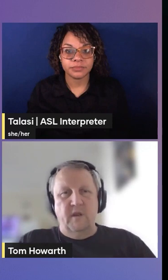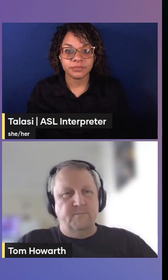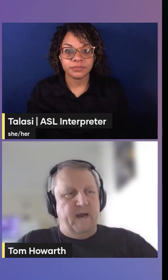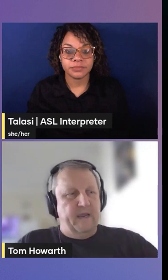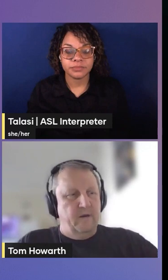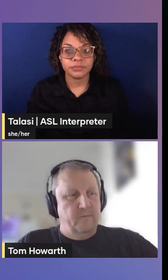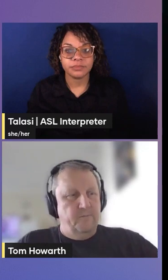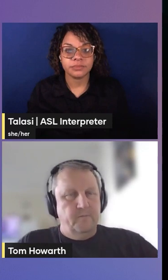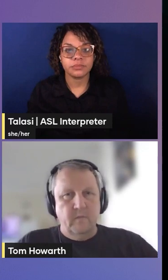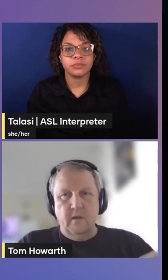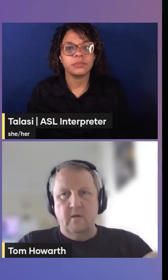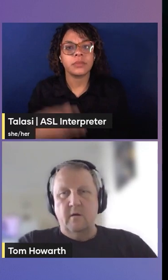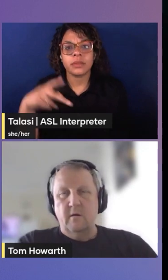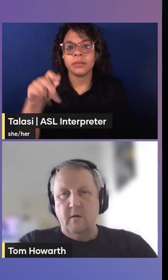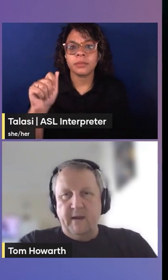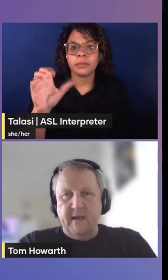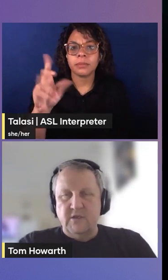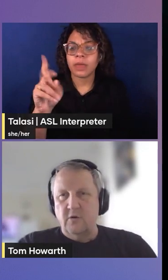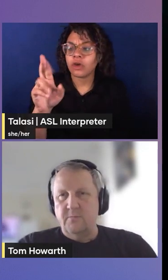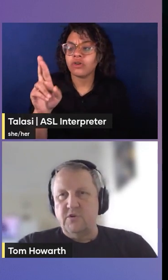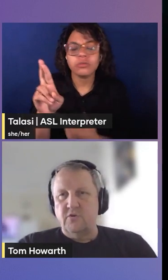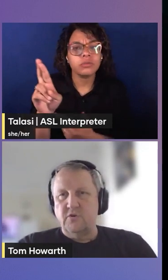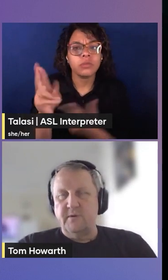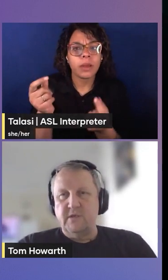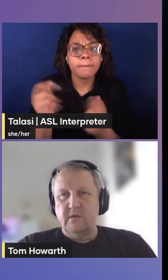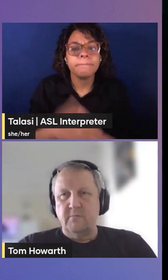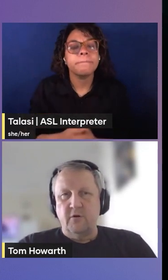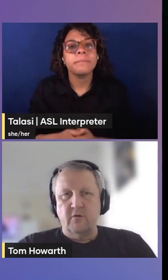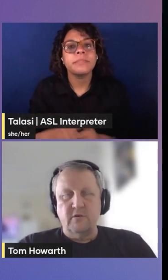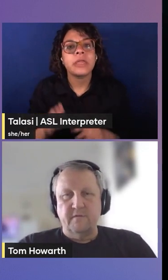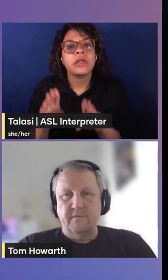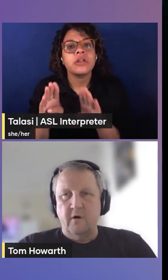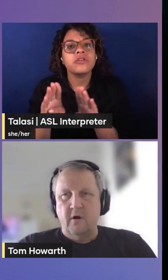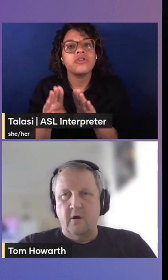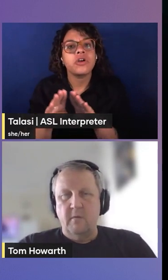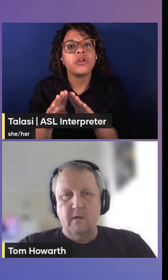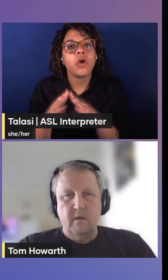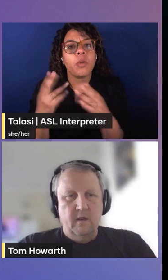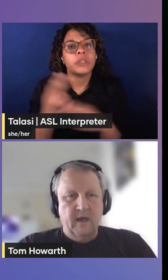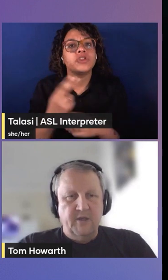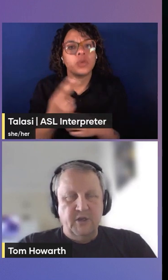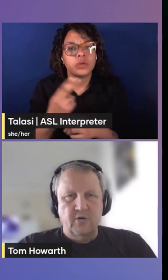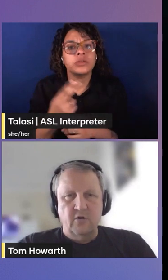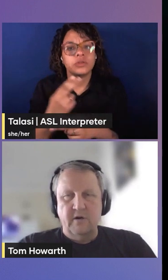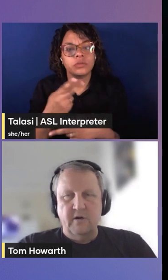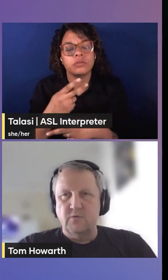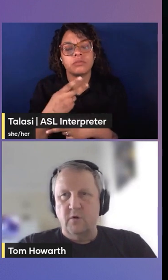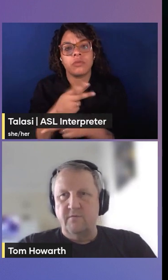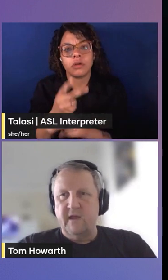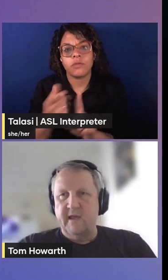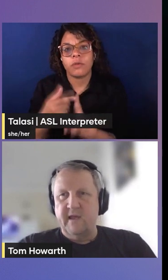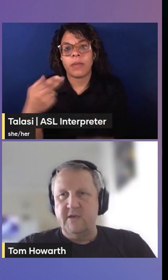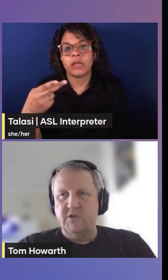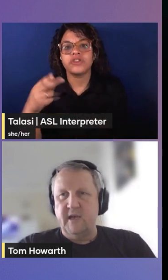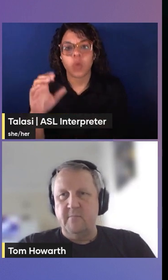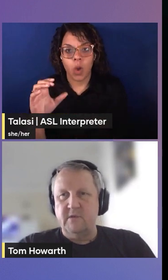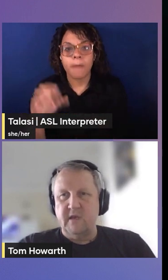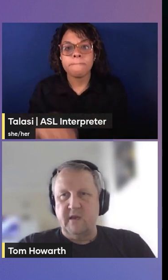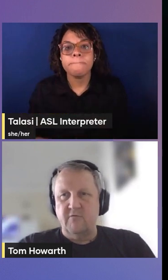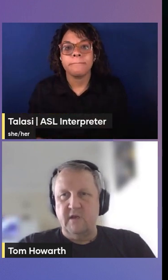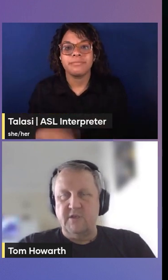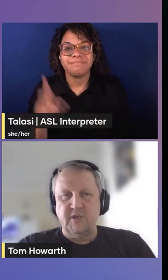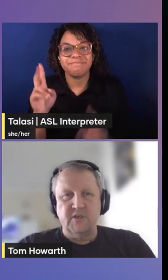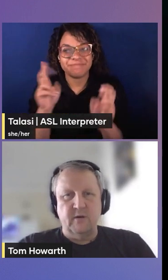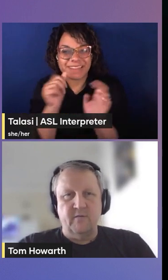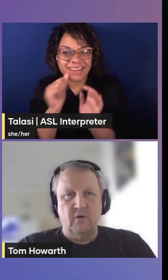But what is Packer? Packer is an open source piece product from HashiCorp. It's one of their hidden gems.